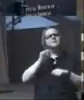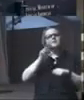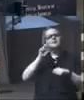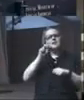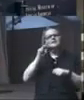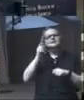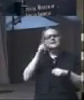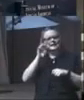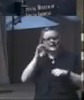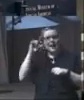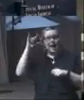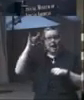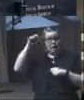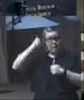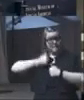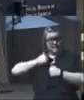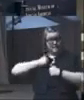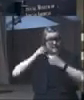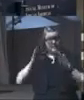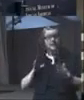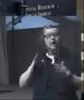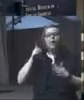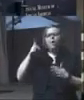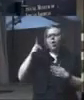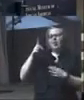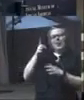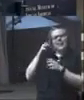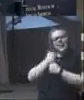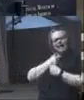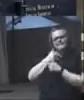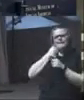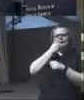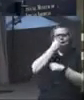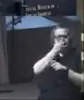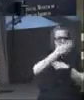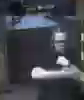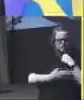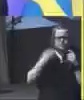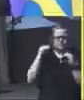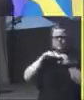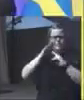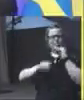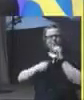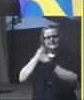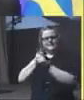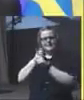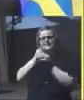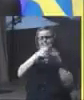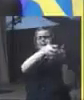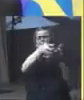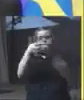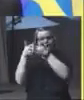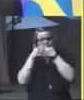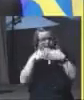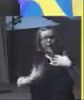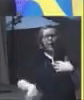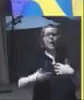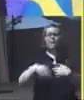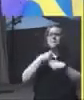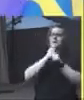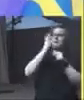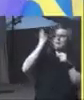Airmen, who more than selves their country loved, and mercy more than life. America, America, may God